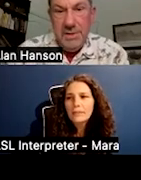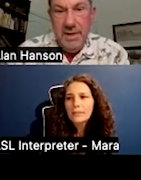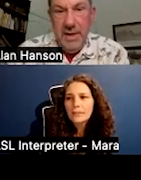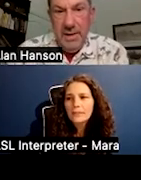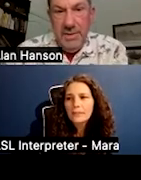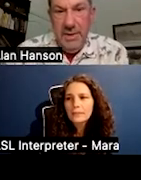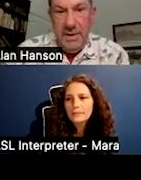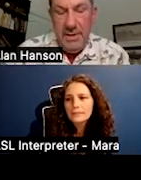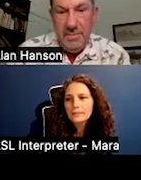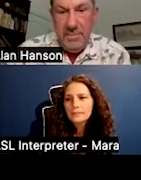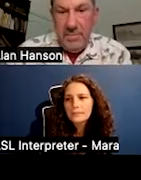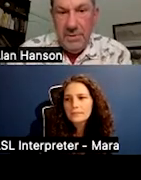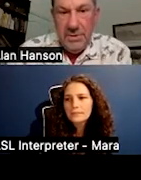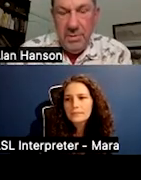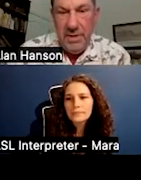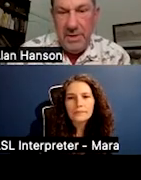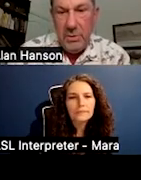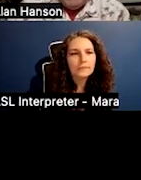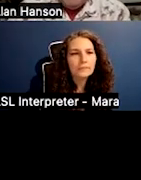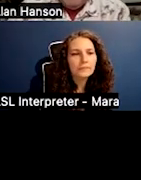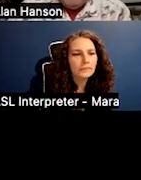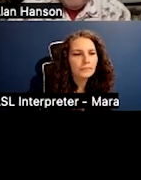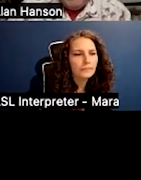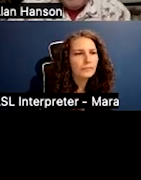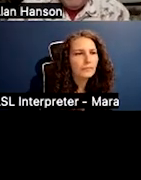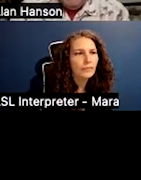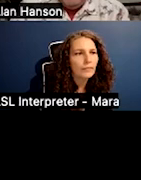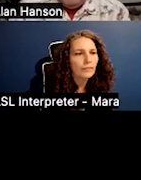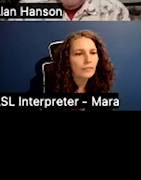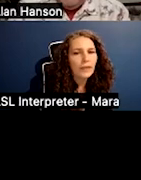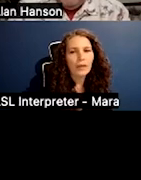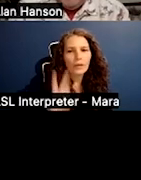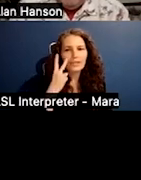So you can see how the sill plate tore off of the foundation.